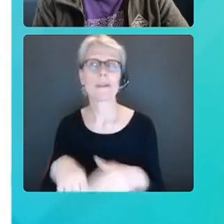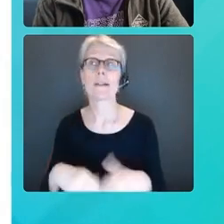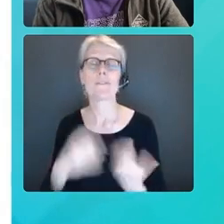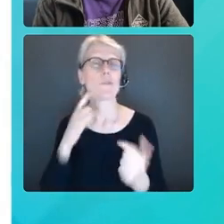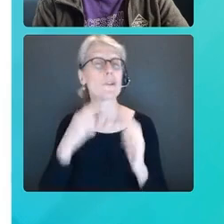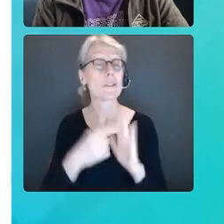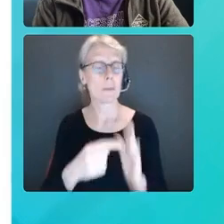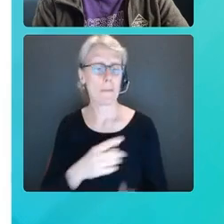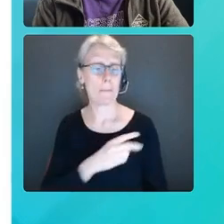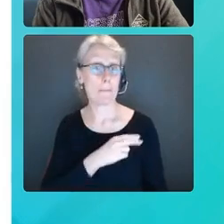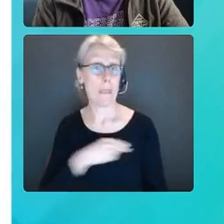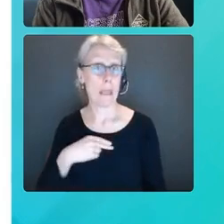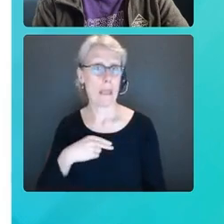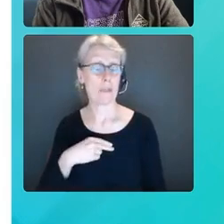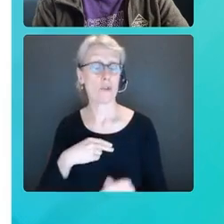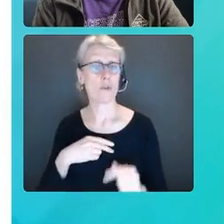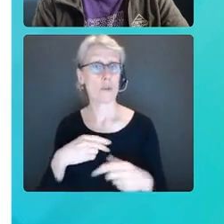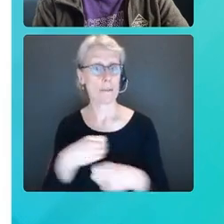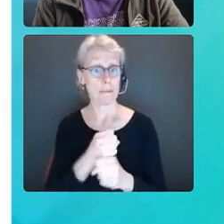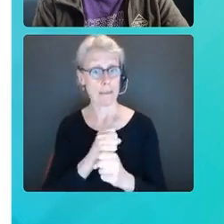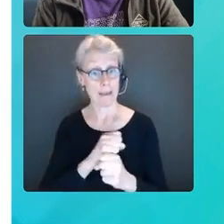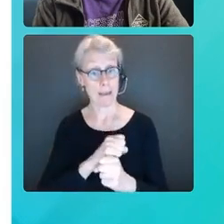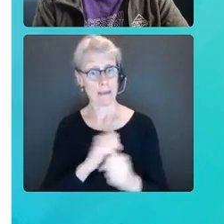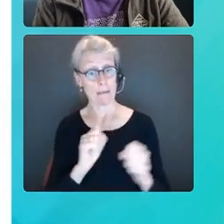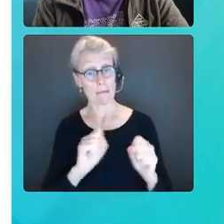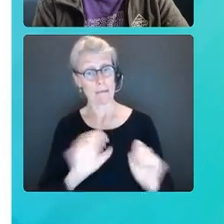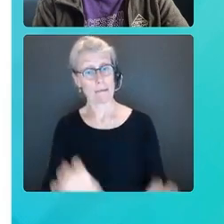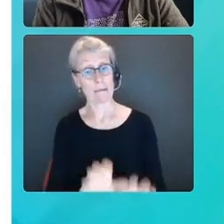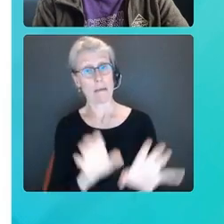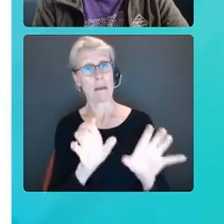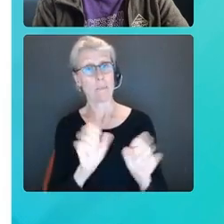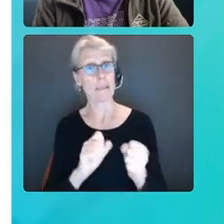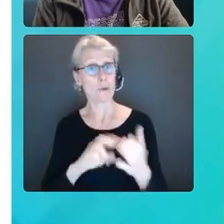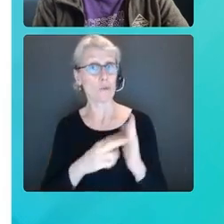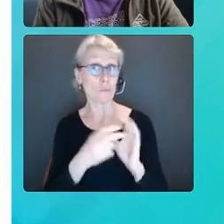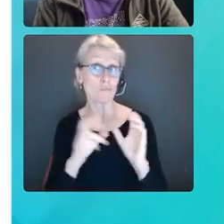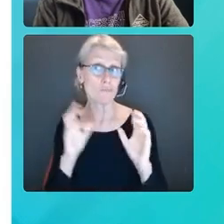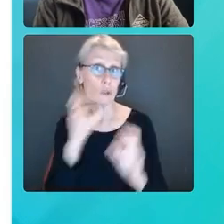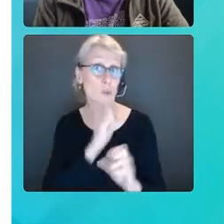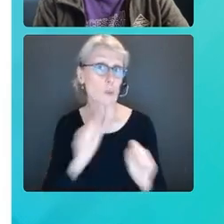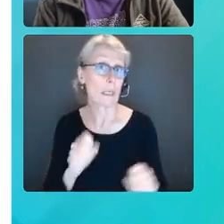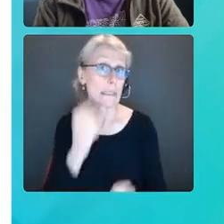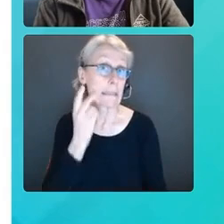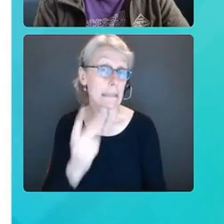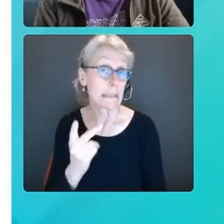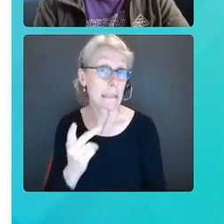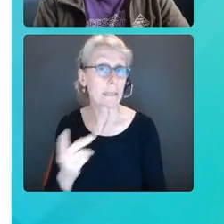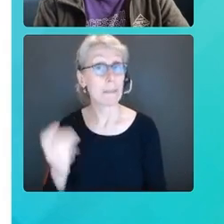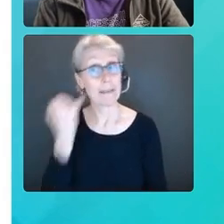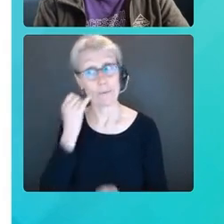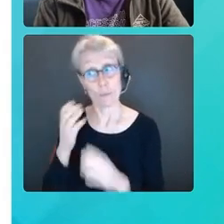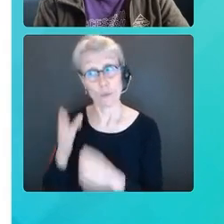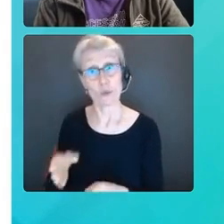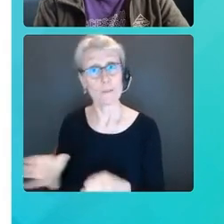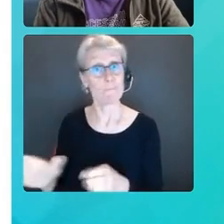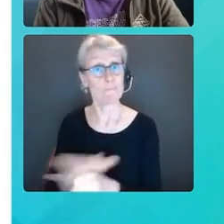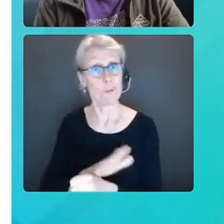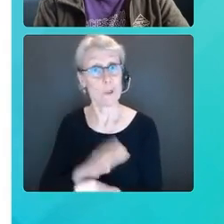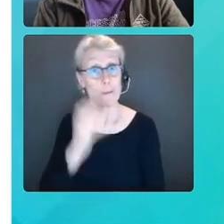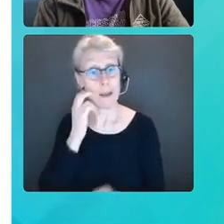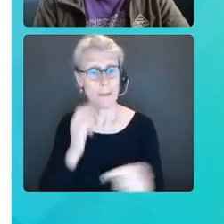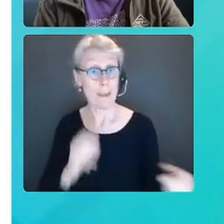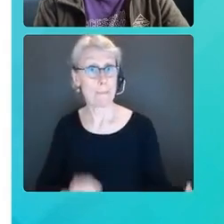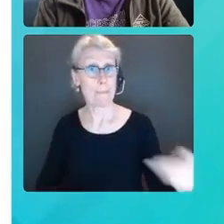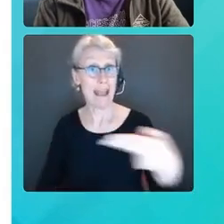it's assumed that you can see the badge to design it. So it may not ever work for somebody who's fully blind with a screen reader.